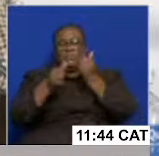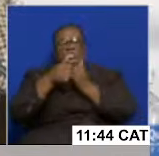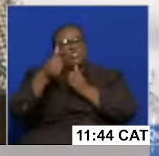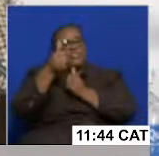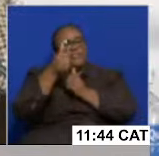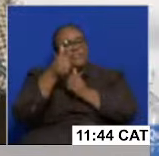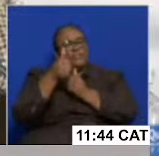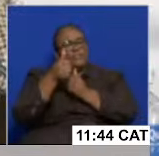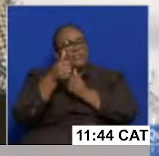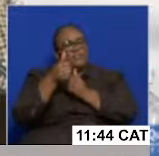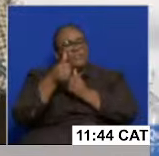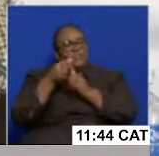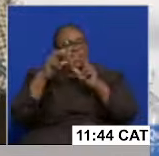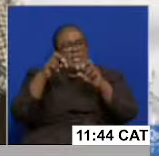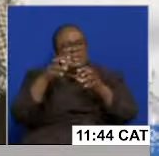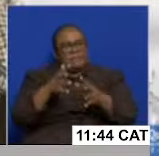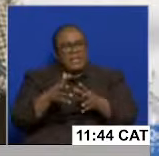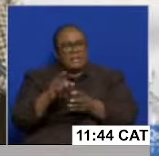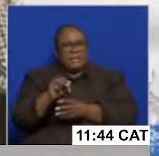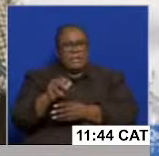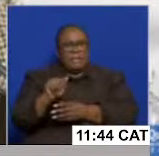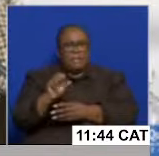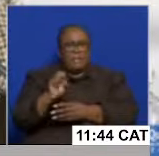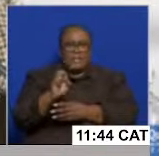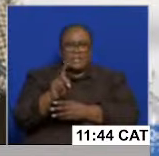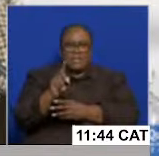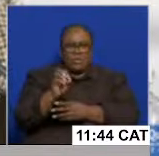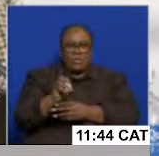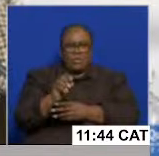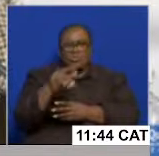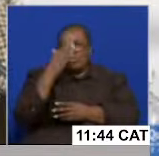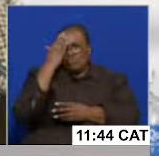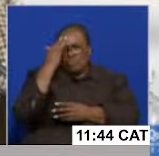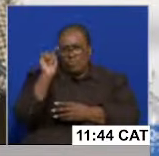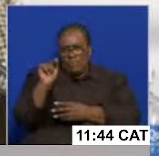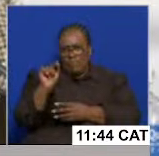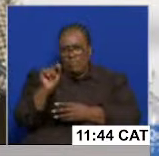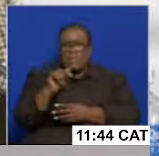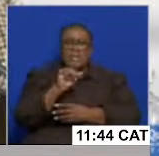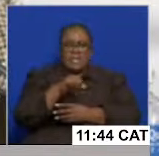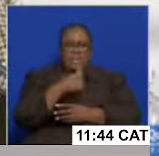Yes, I do know him. And in how do you know him?